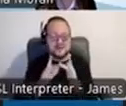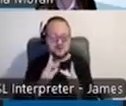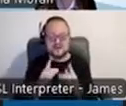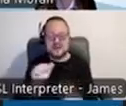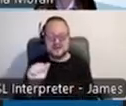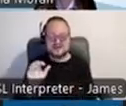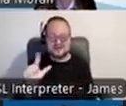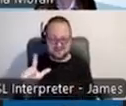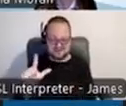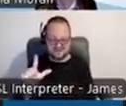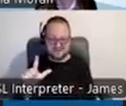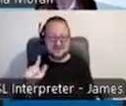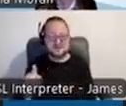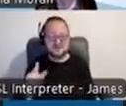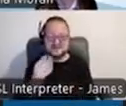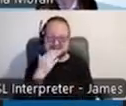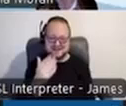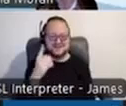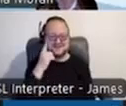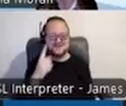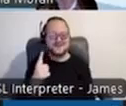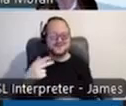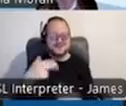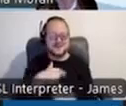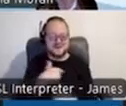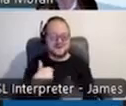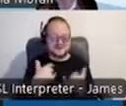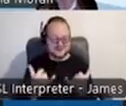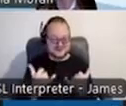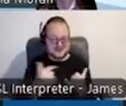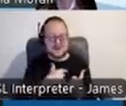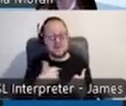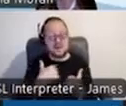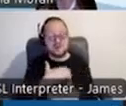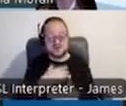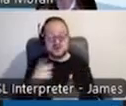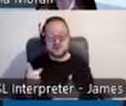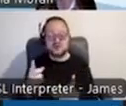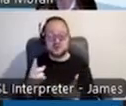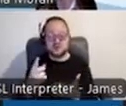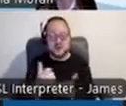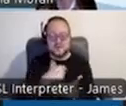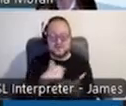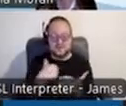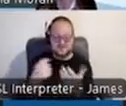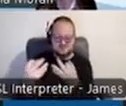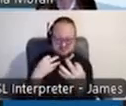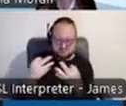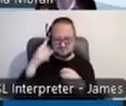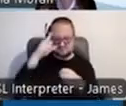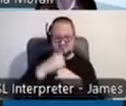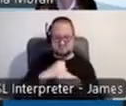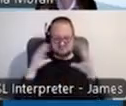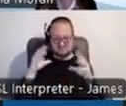ACL. Christy, thank you so much for joining us today, and we appreciate you grounding us in how the integration of healthcare and